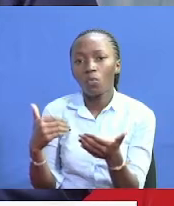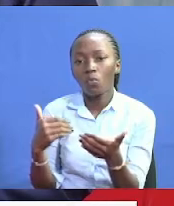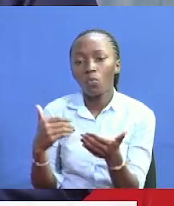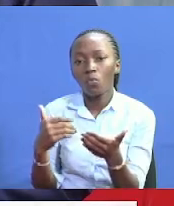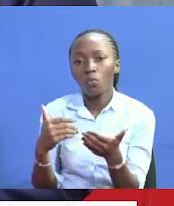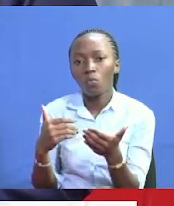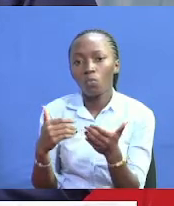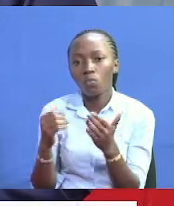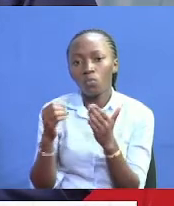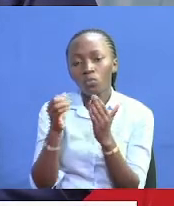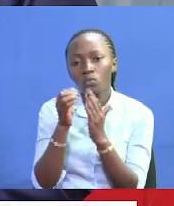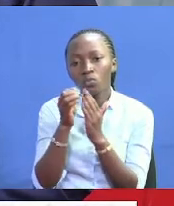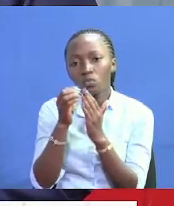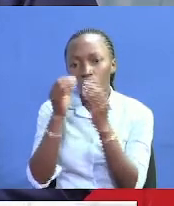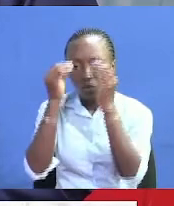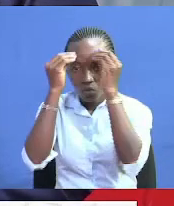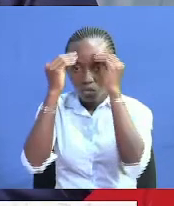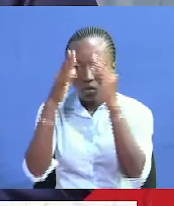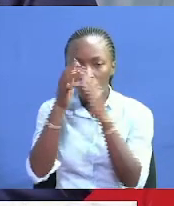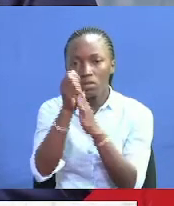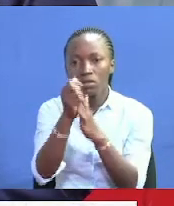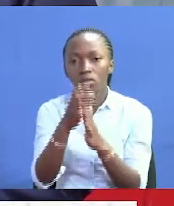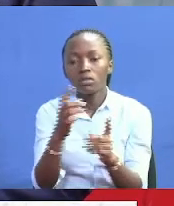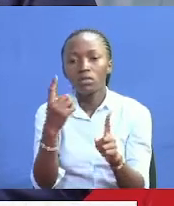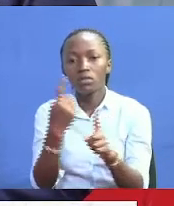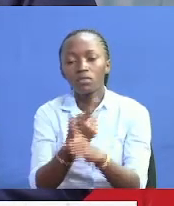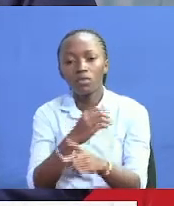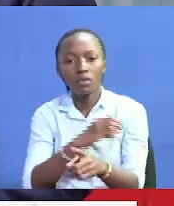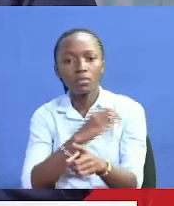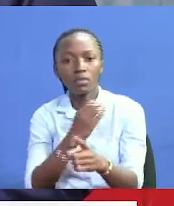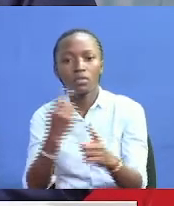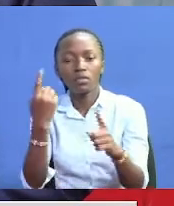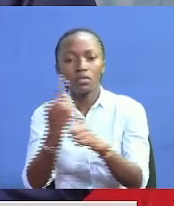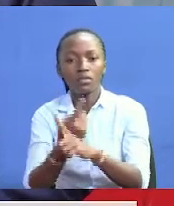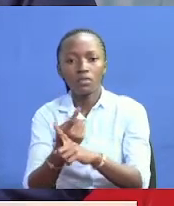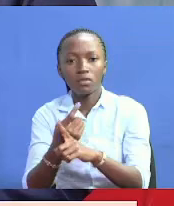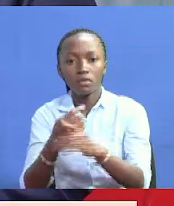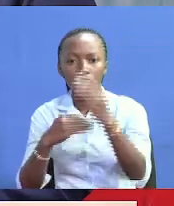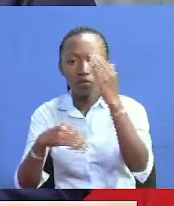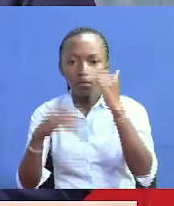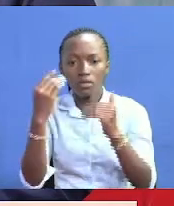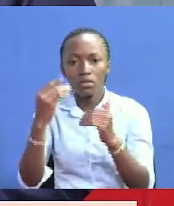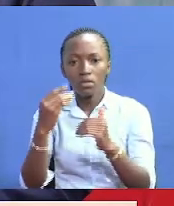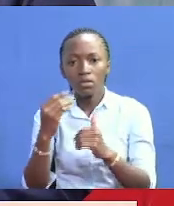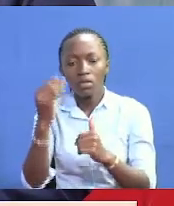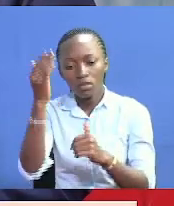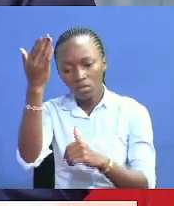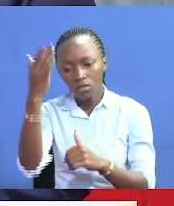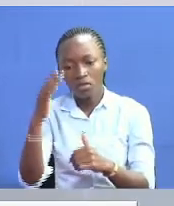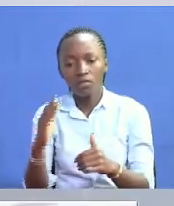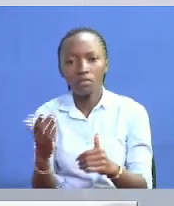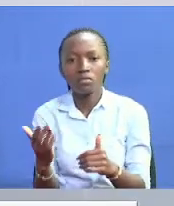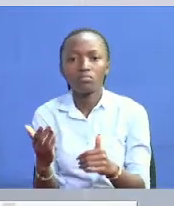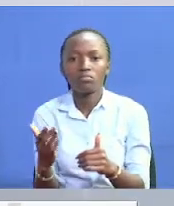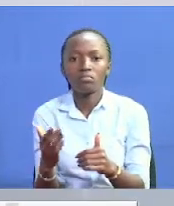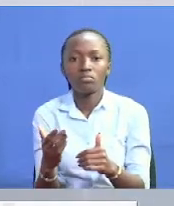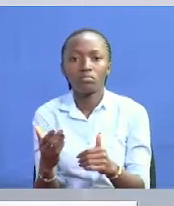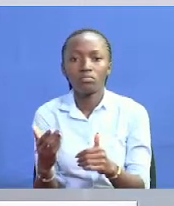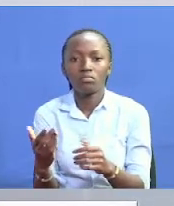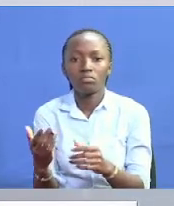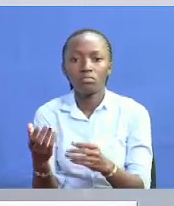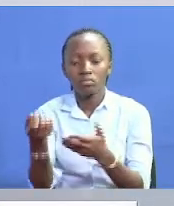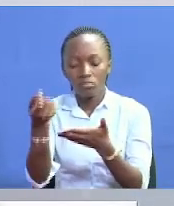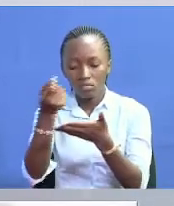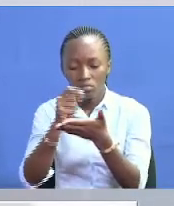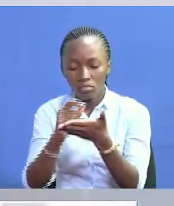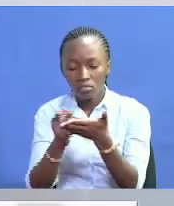in the different capacities and different universities, they have not come together, even maybe to draft something that will